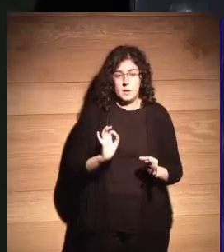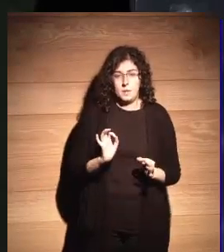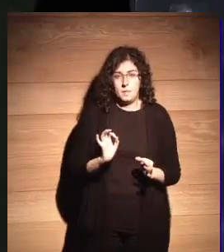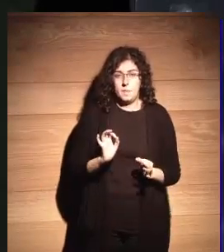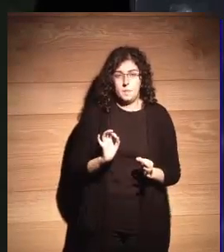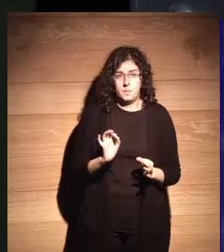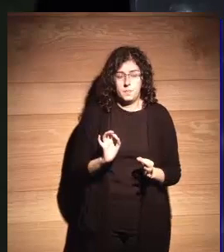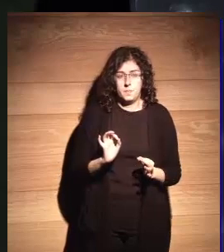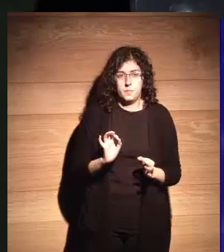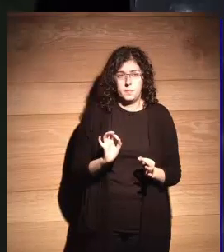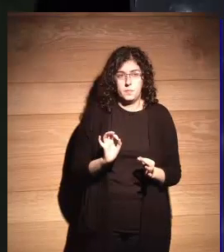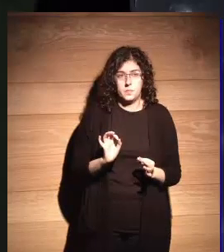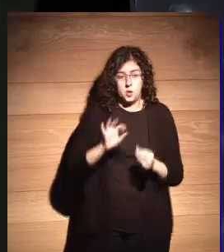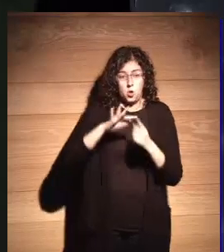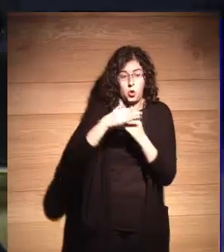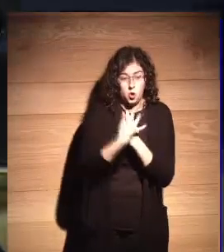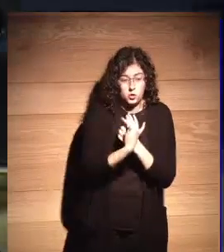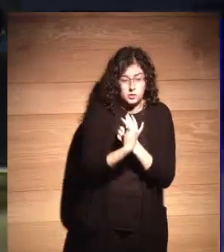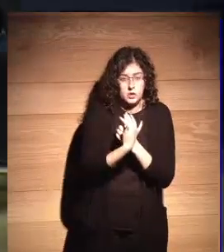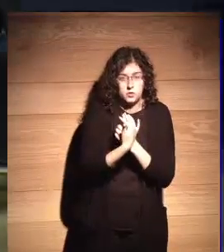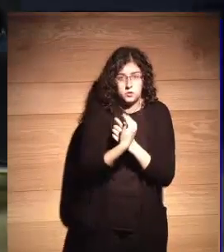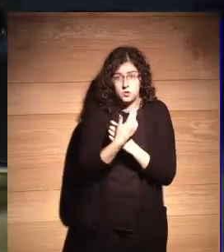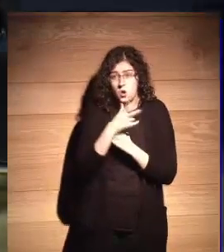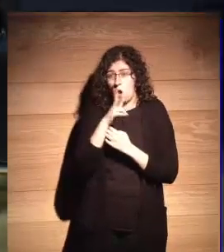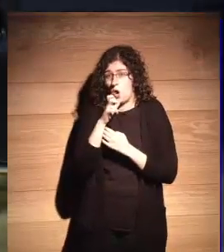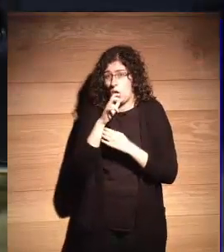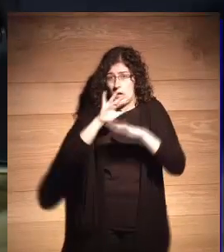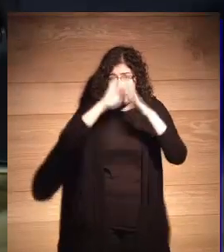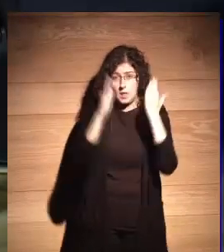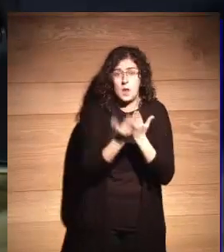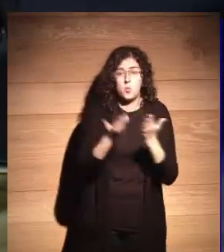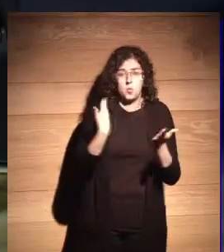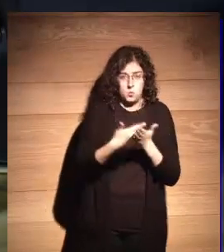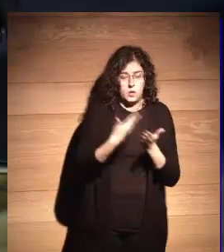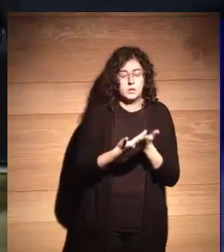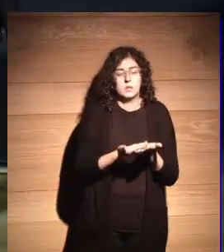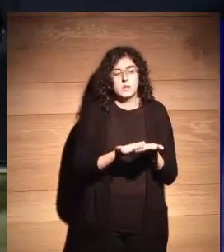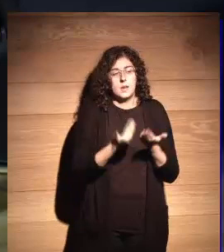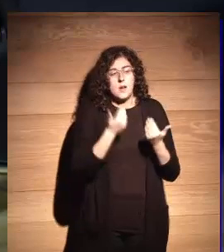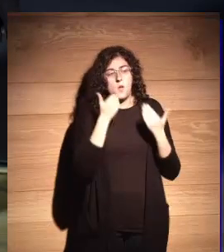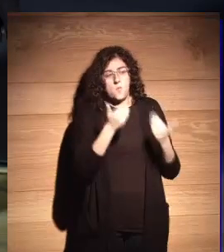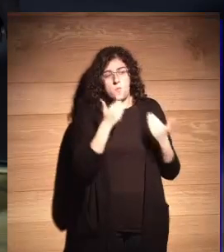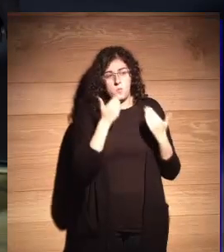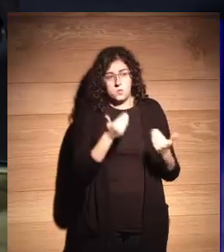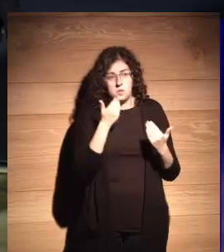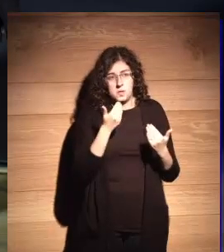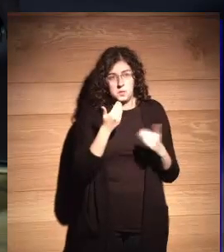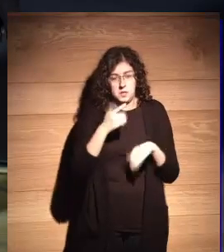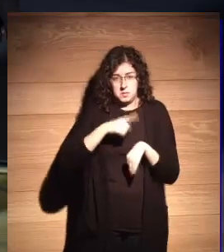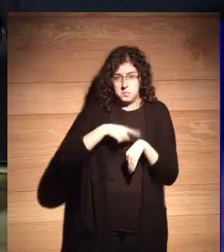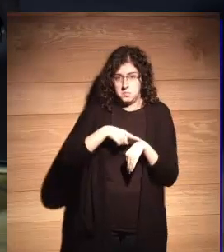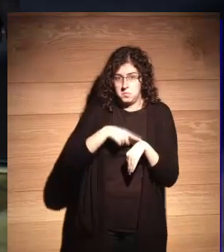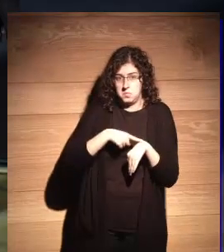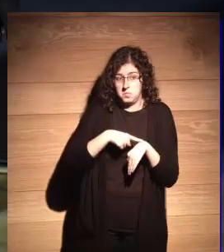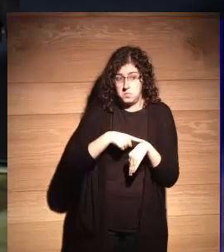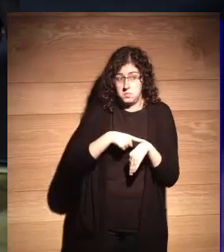worldwide. Absolutely, I couldn't agree So, thanks a lot. It took quite a long time. I think we don't have any time for